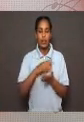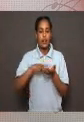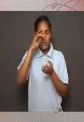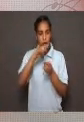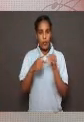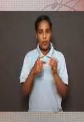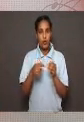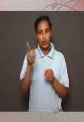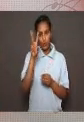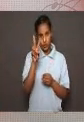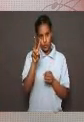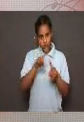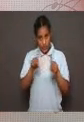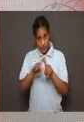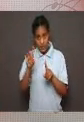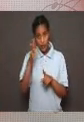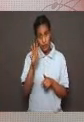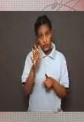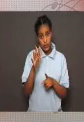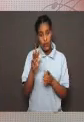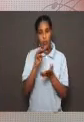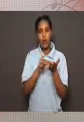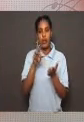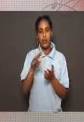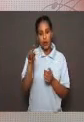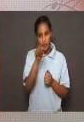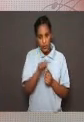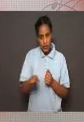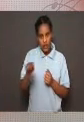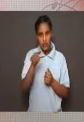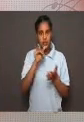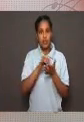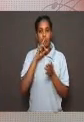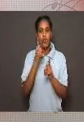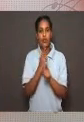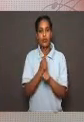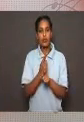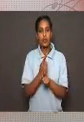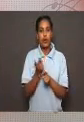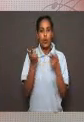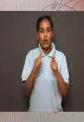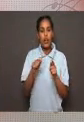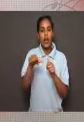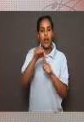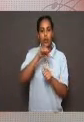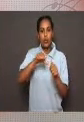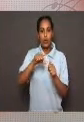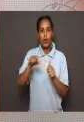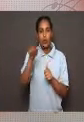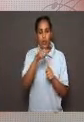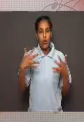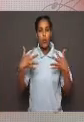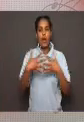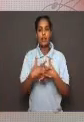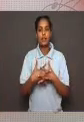learned about the two different types of molecular orbitals that form when atomic orbitals